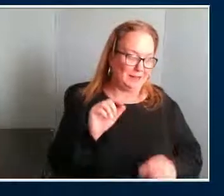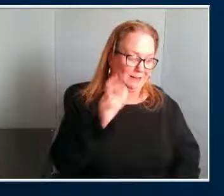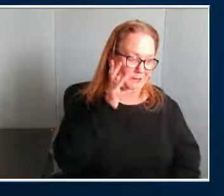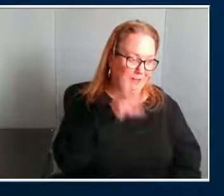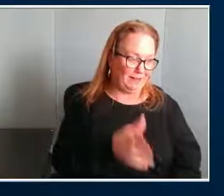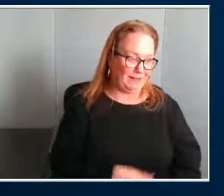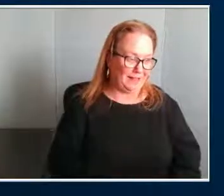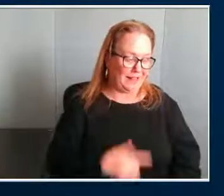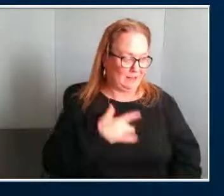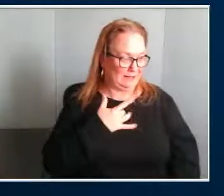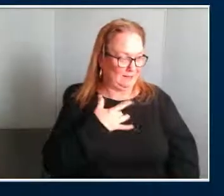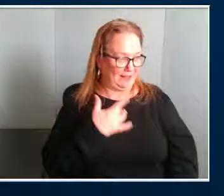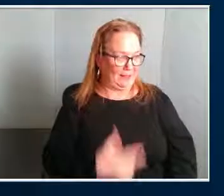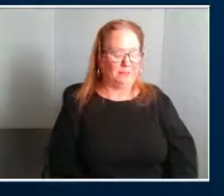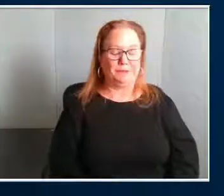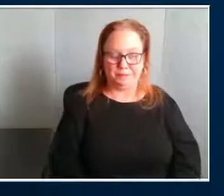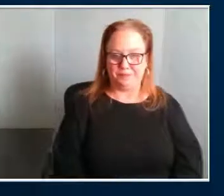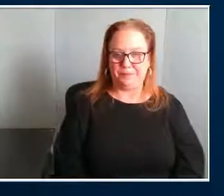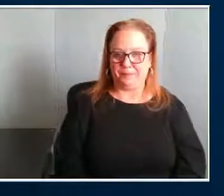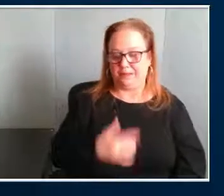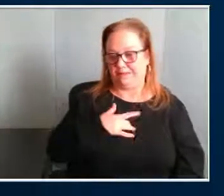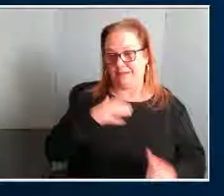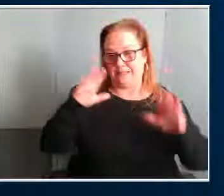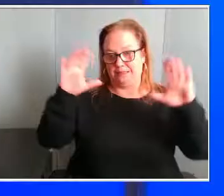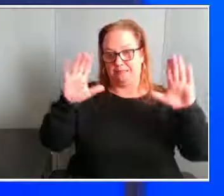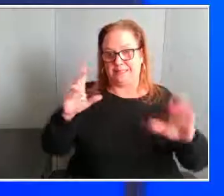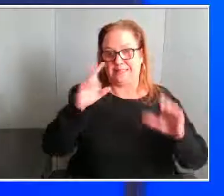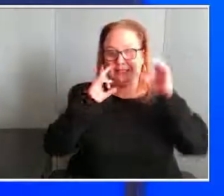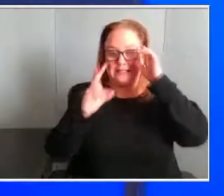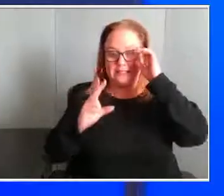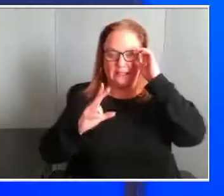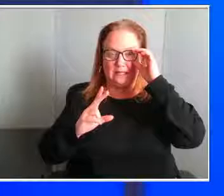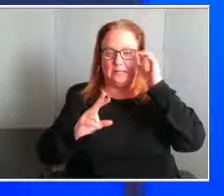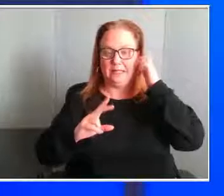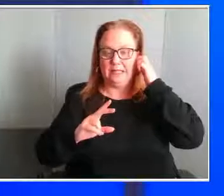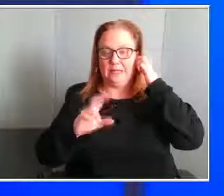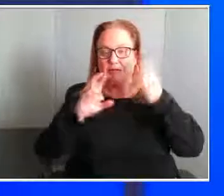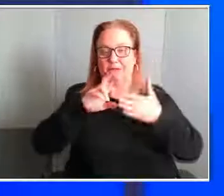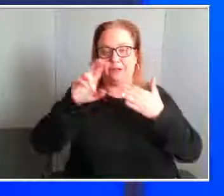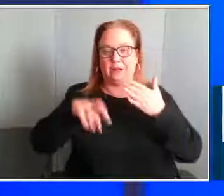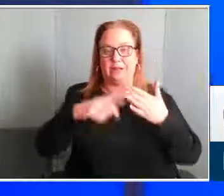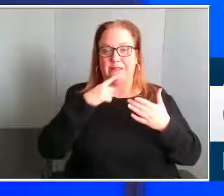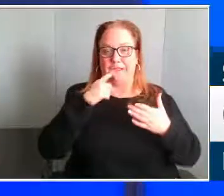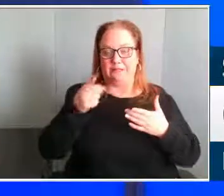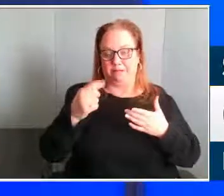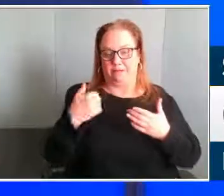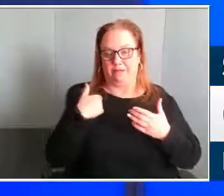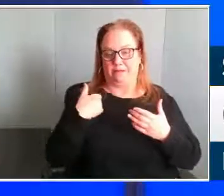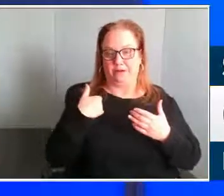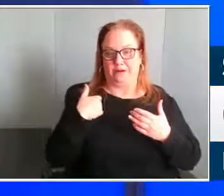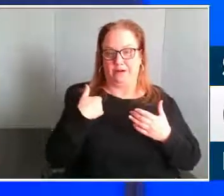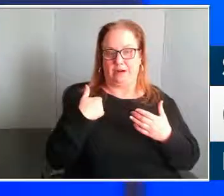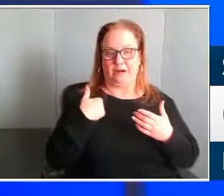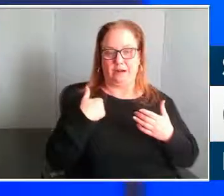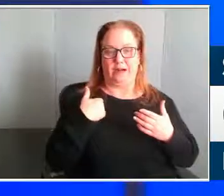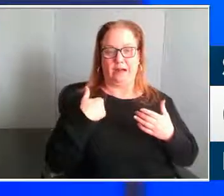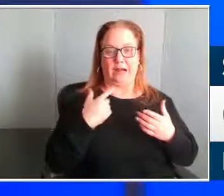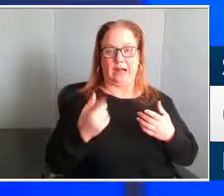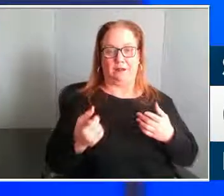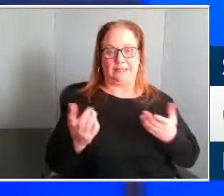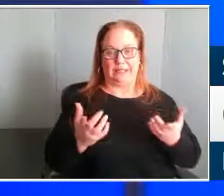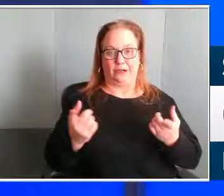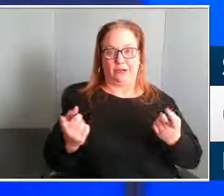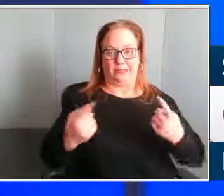feel? It feels amazing to see, this kind of outcome. I was telling them earlier that I was here the day that he came in